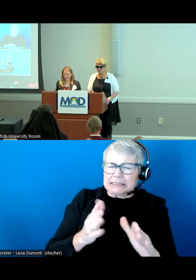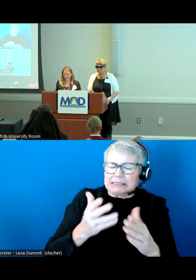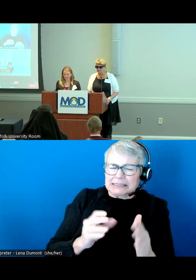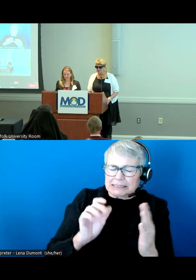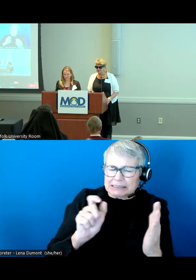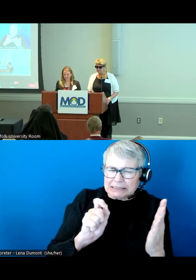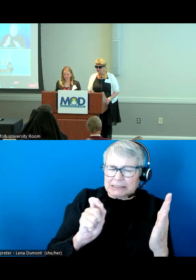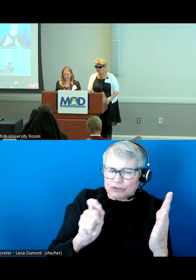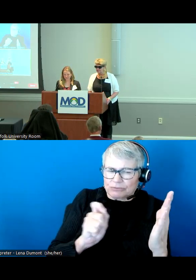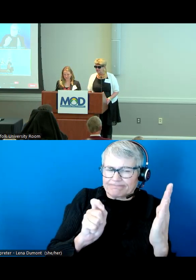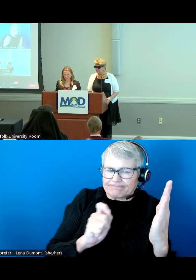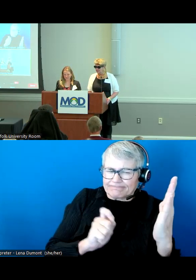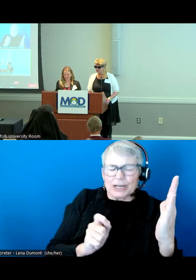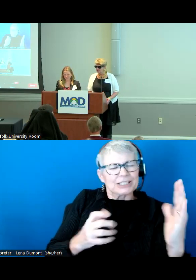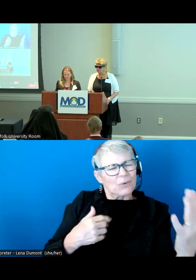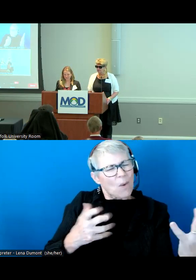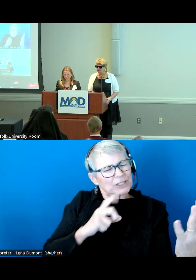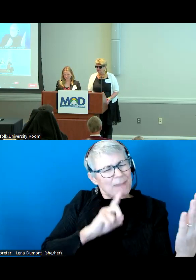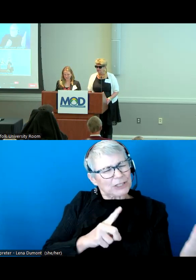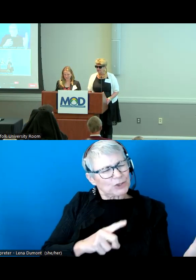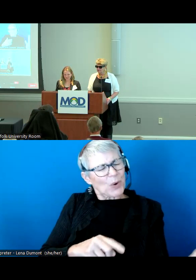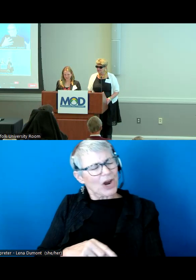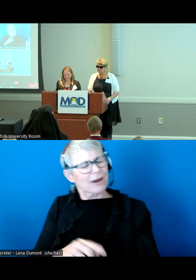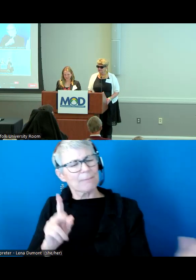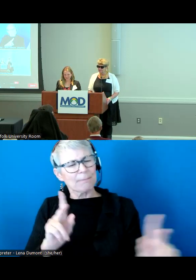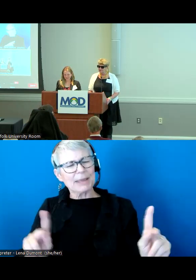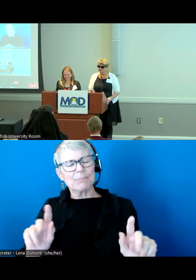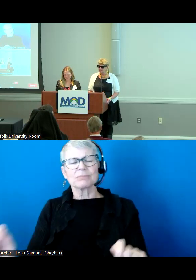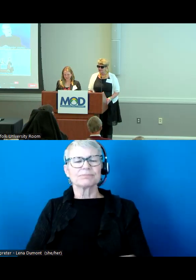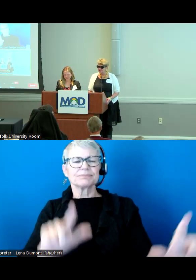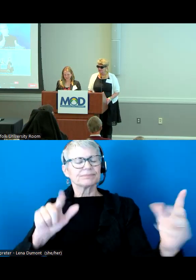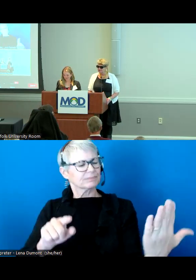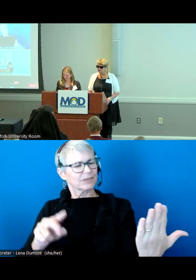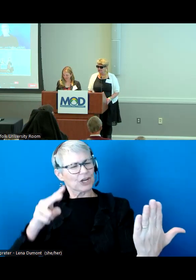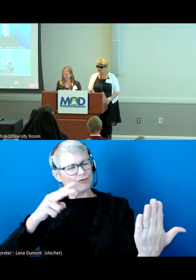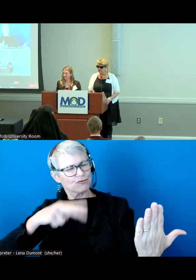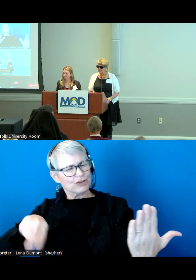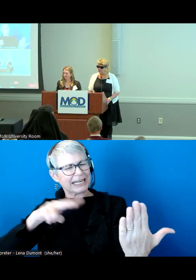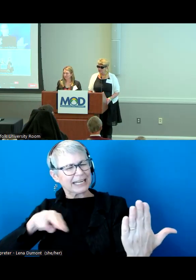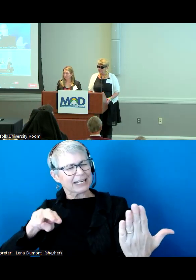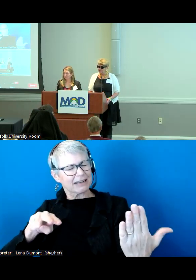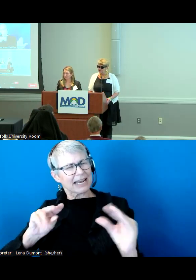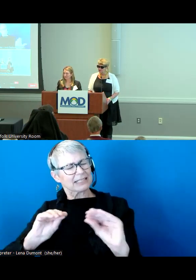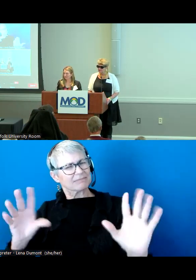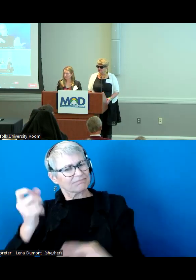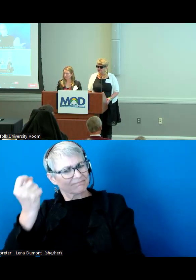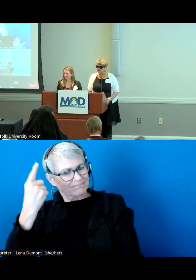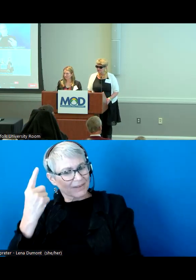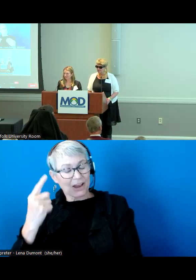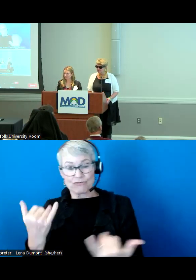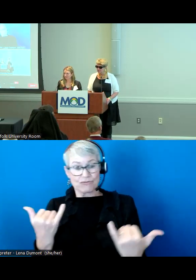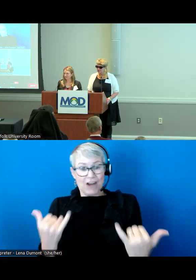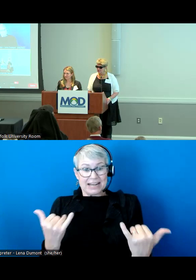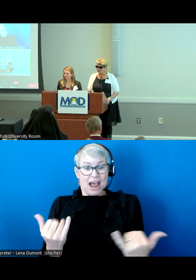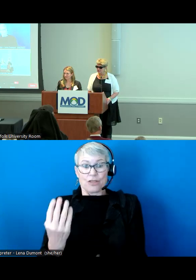have people probably scattered around the room here. There's 14 of us right now that work at the Massachusetts Office on